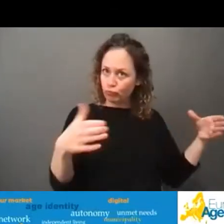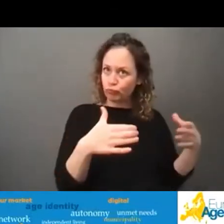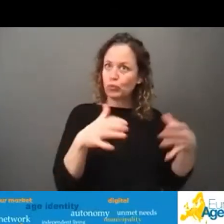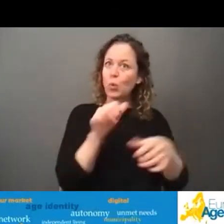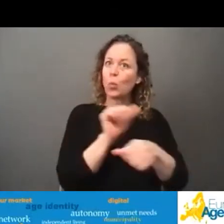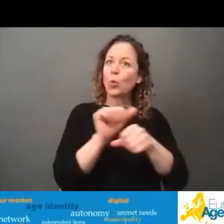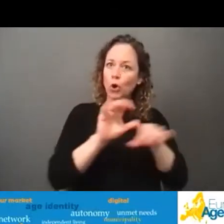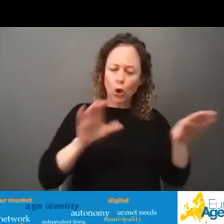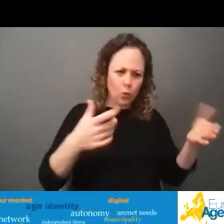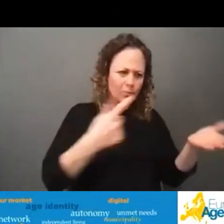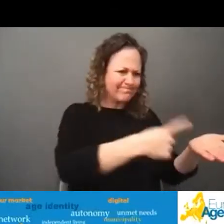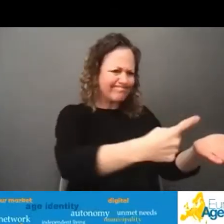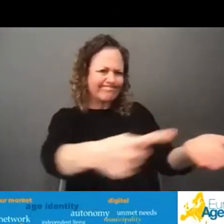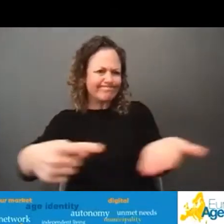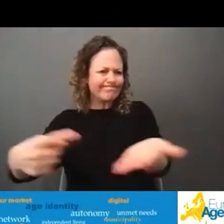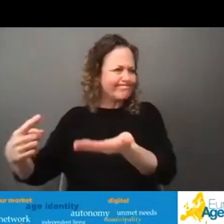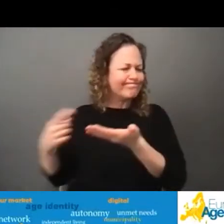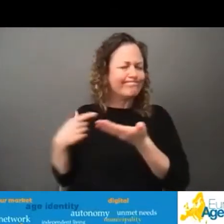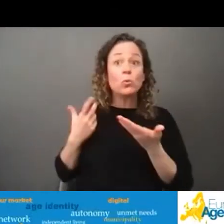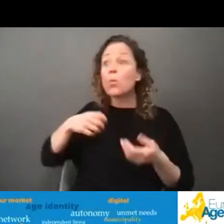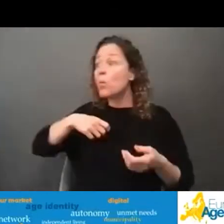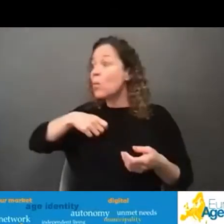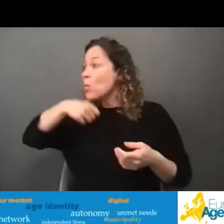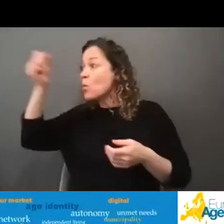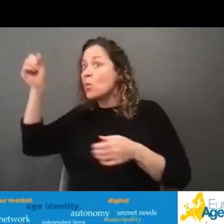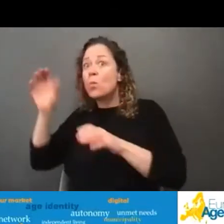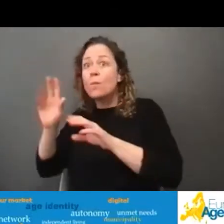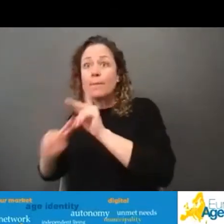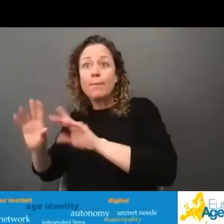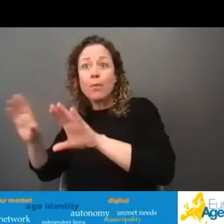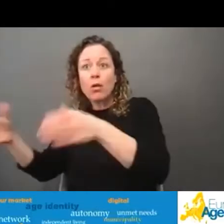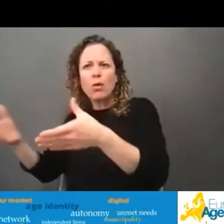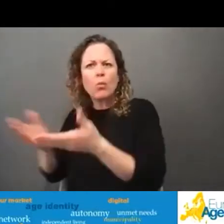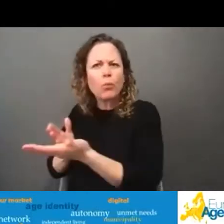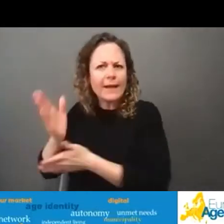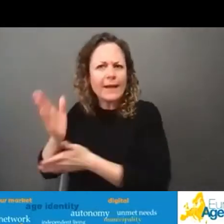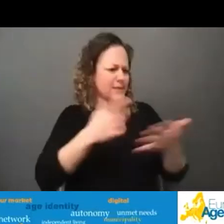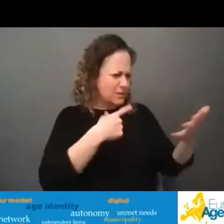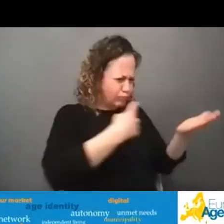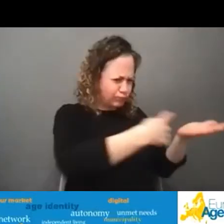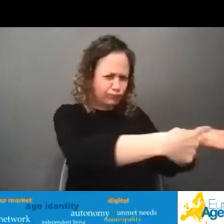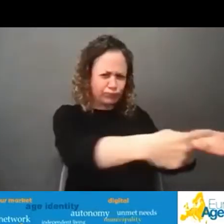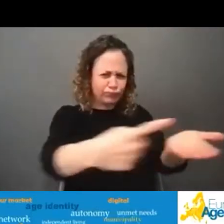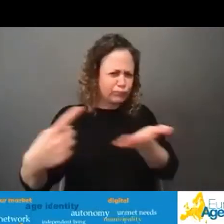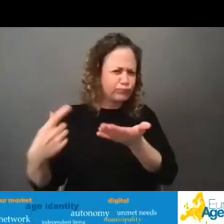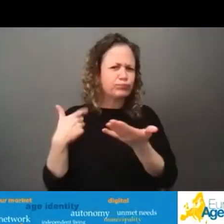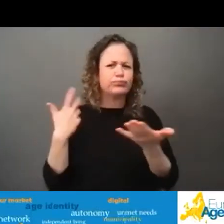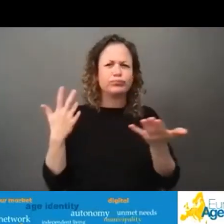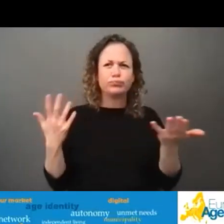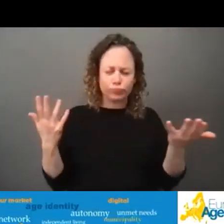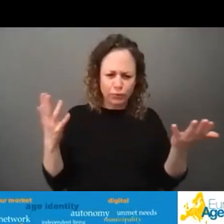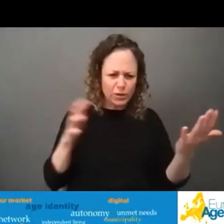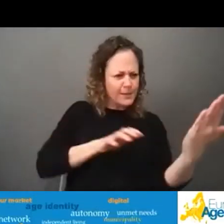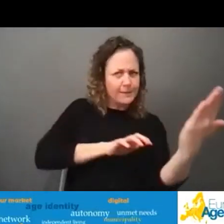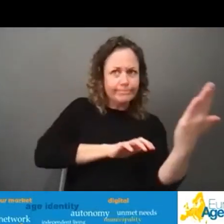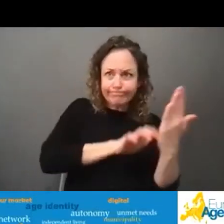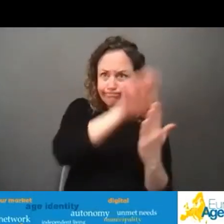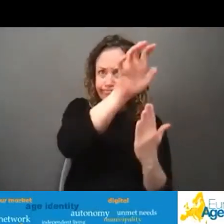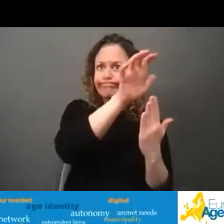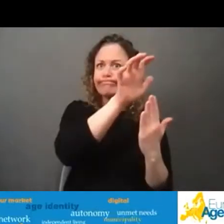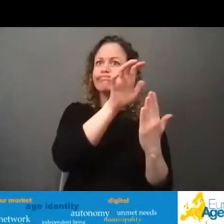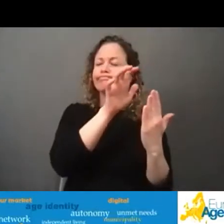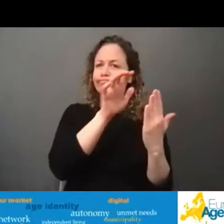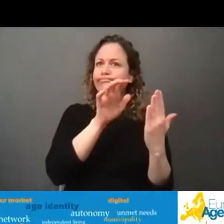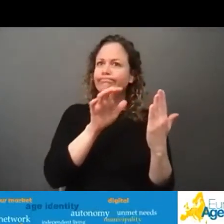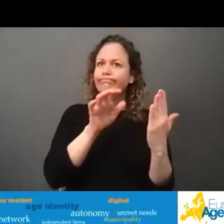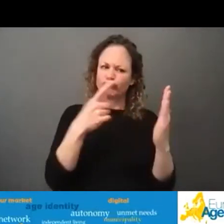around rights of older persons. The talk of, like, let's draft the convention. COVID has shown us, what's going